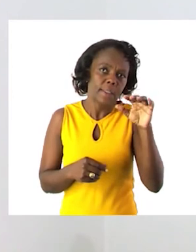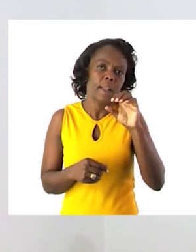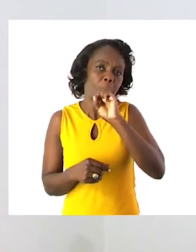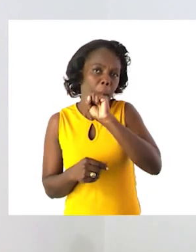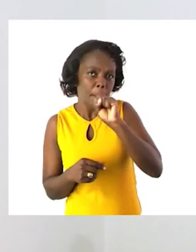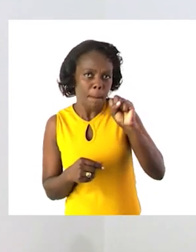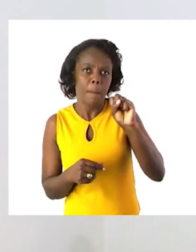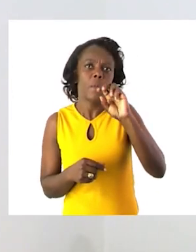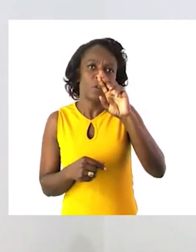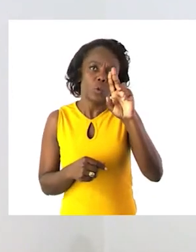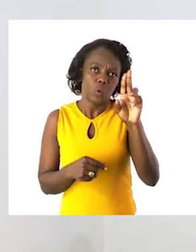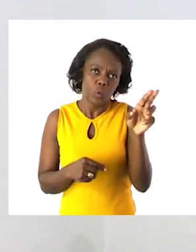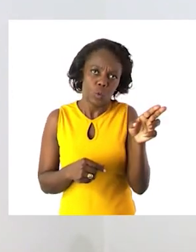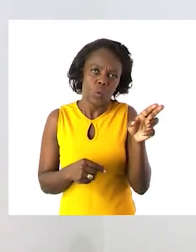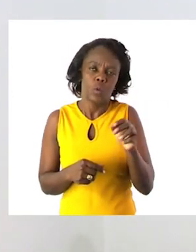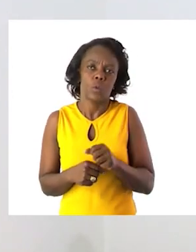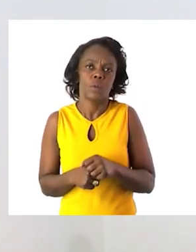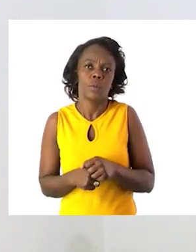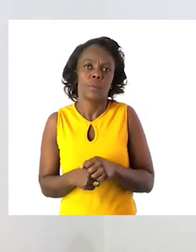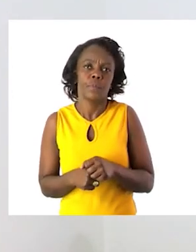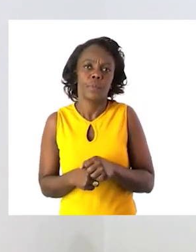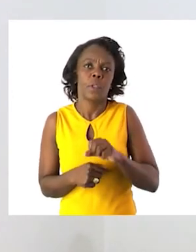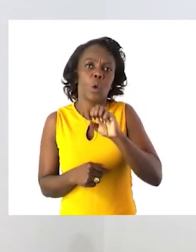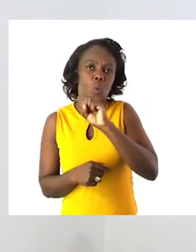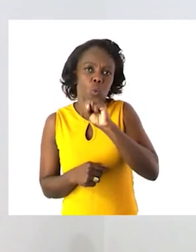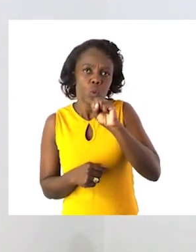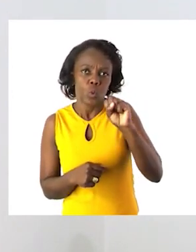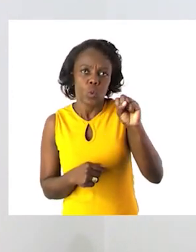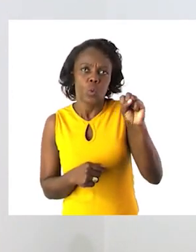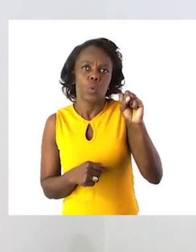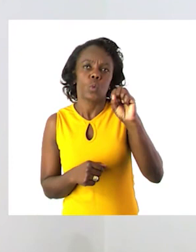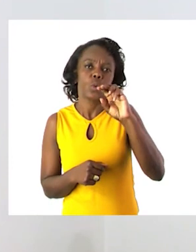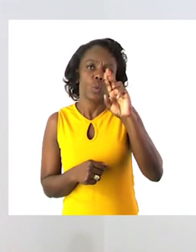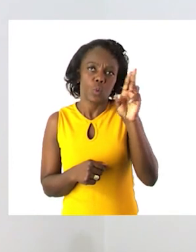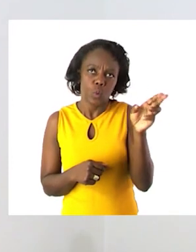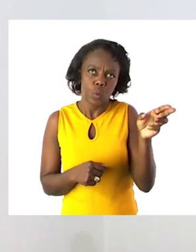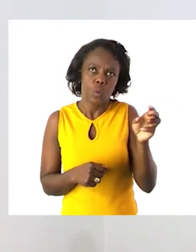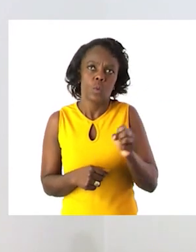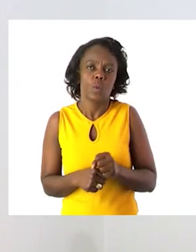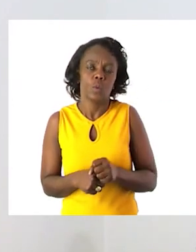the s and h. What sound is it? It's a sh.